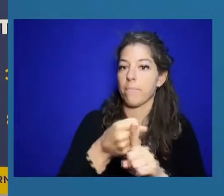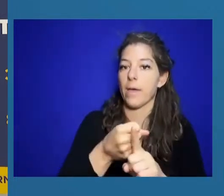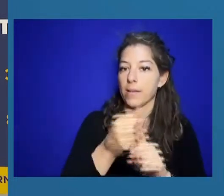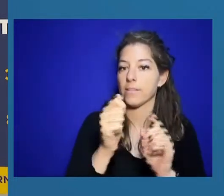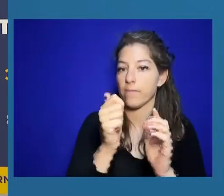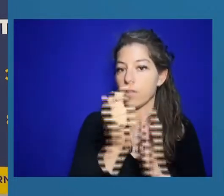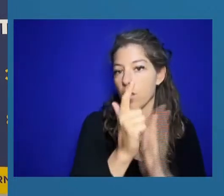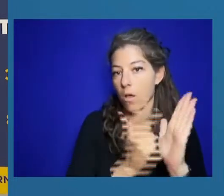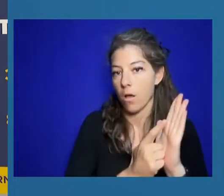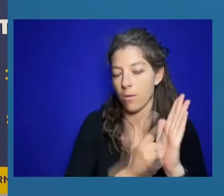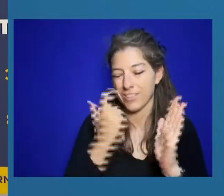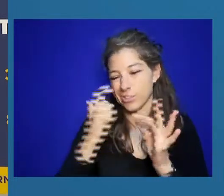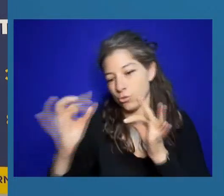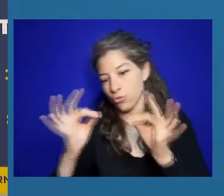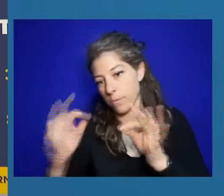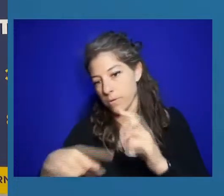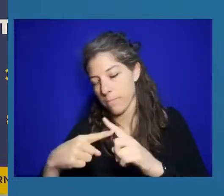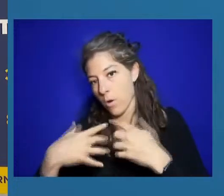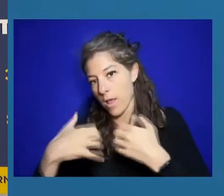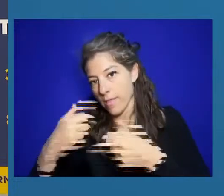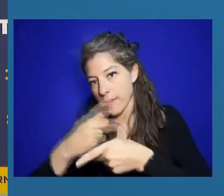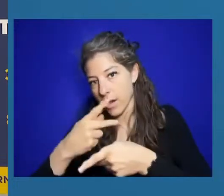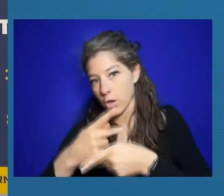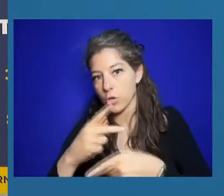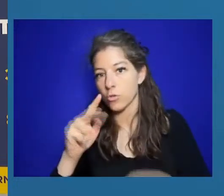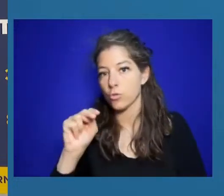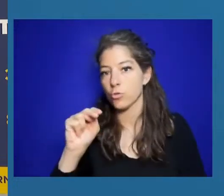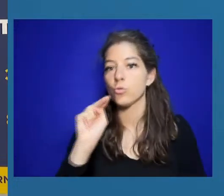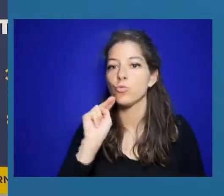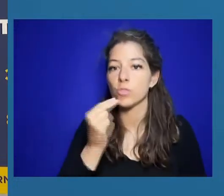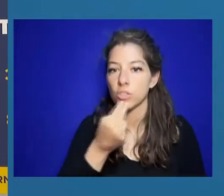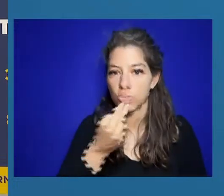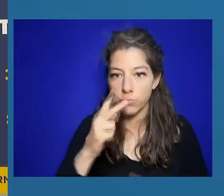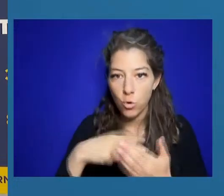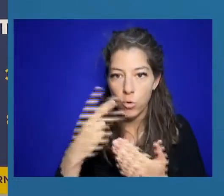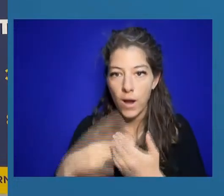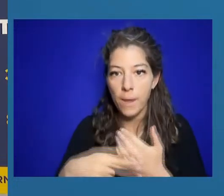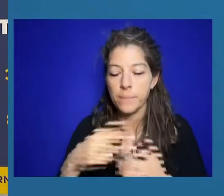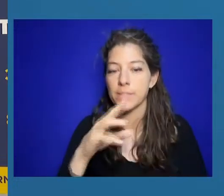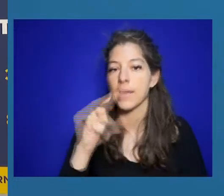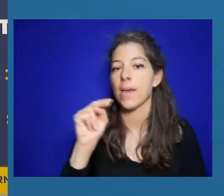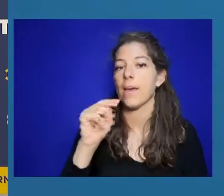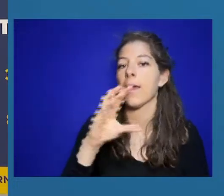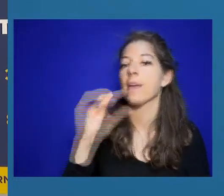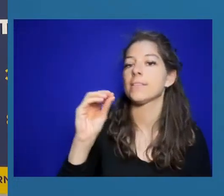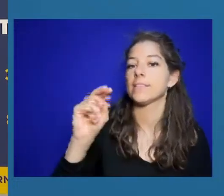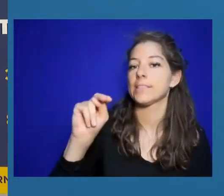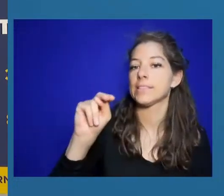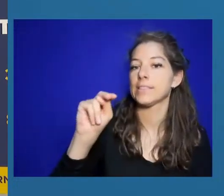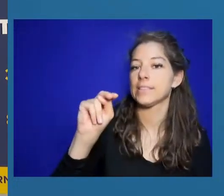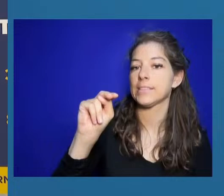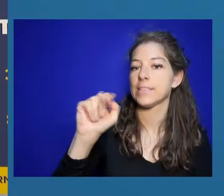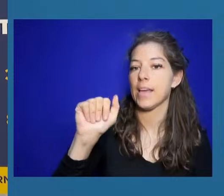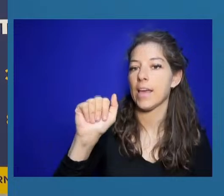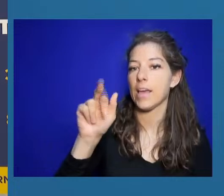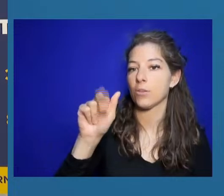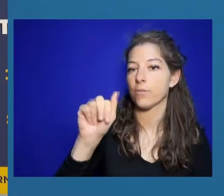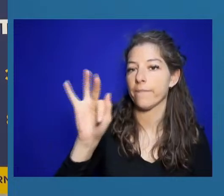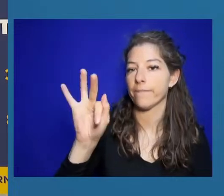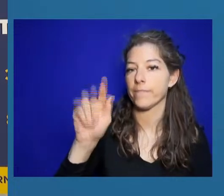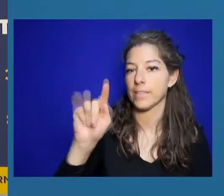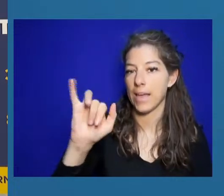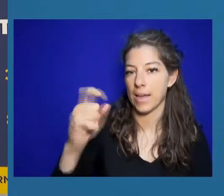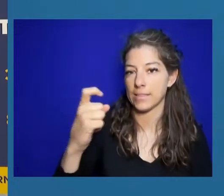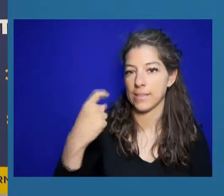on healthcare, nutrition programs, as well as the tariff taxes, which are going to escalate the cost of every single thing we